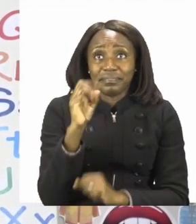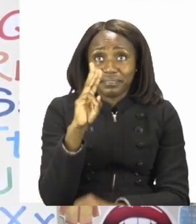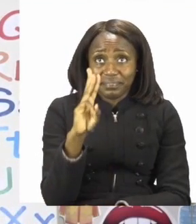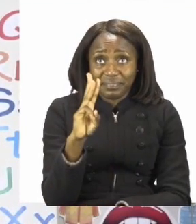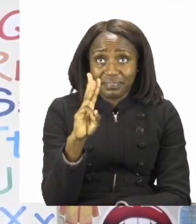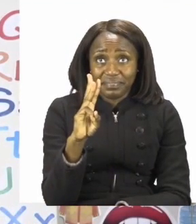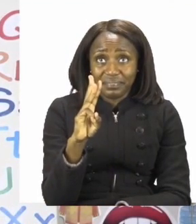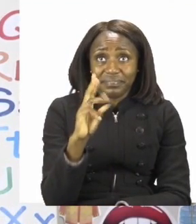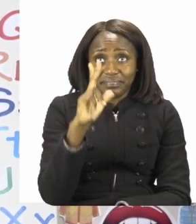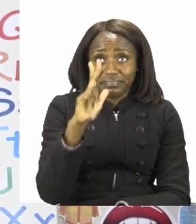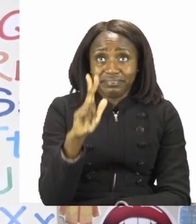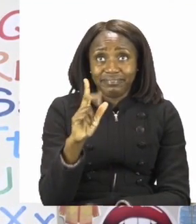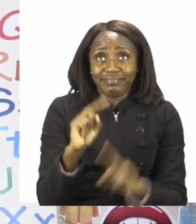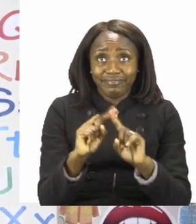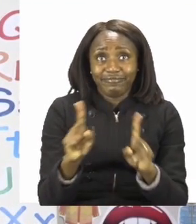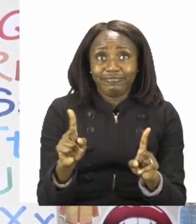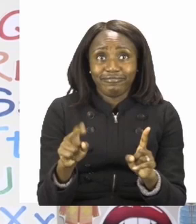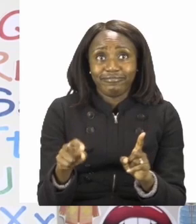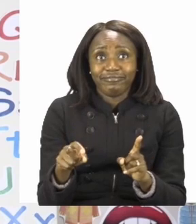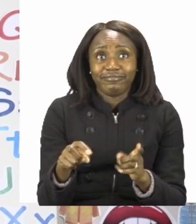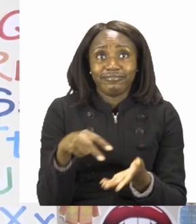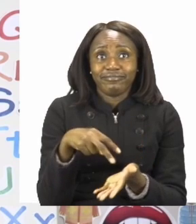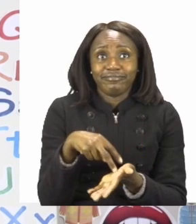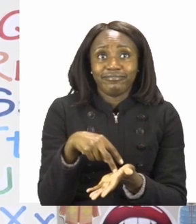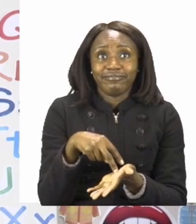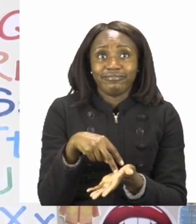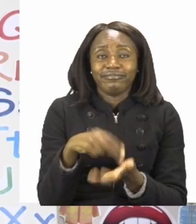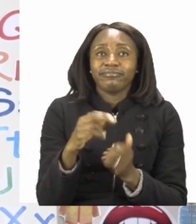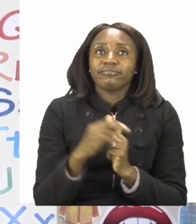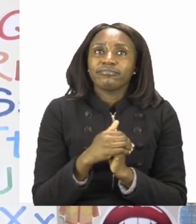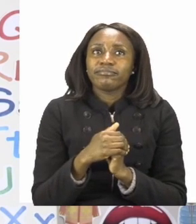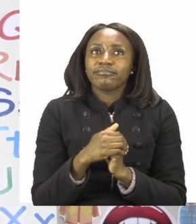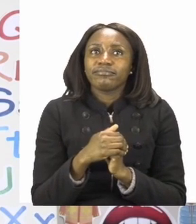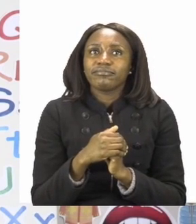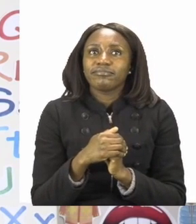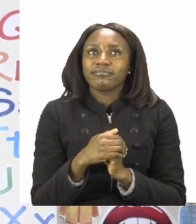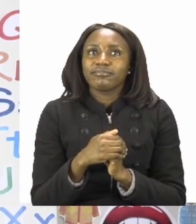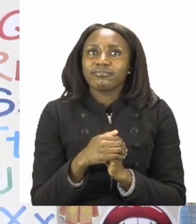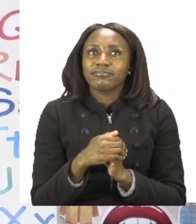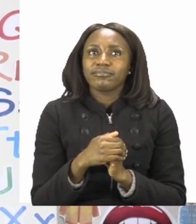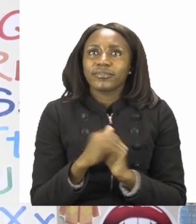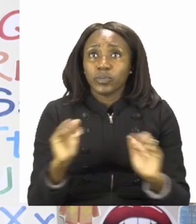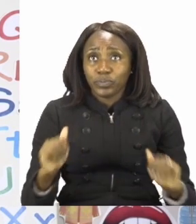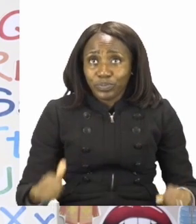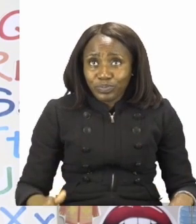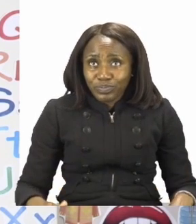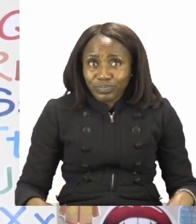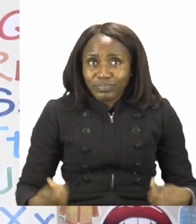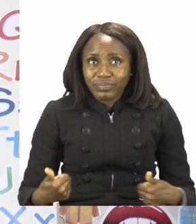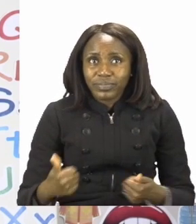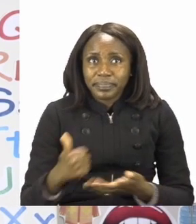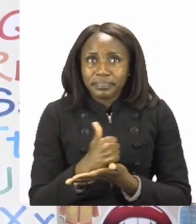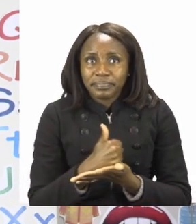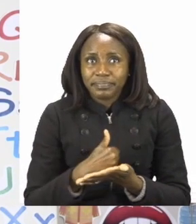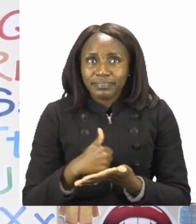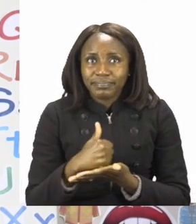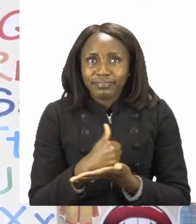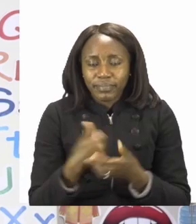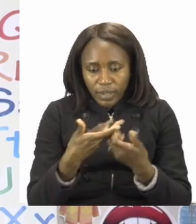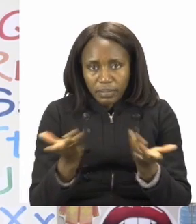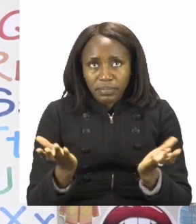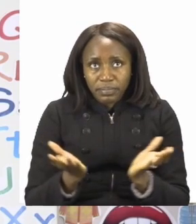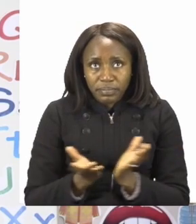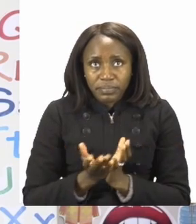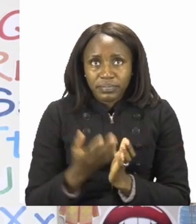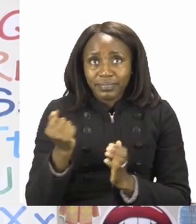different people standing at the board. I have a boy who's cleaning some plates. I have